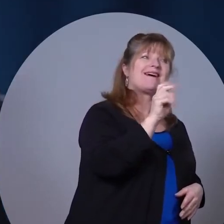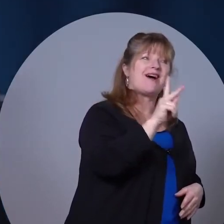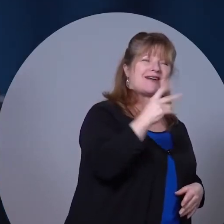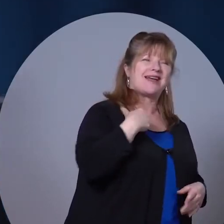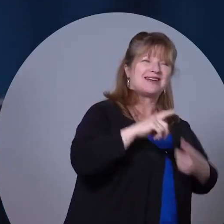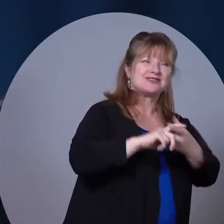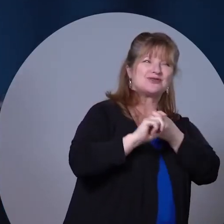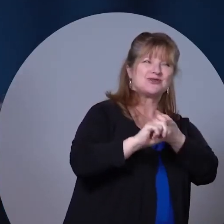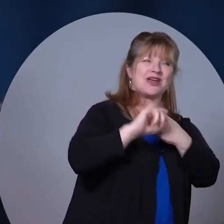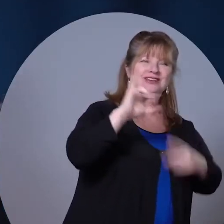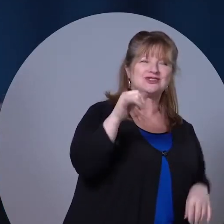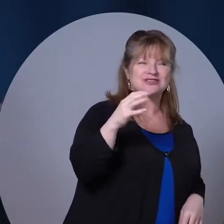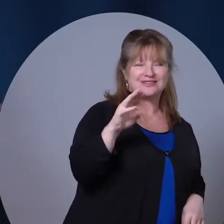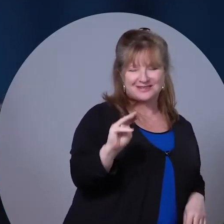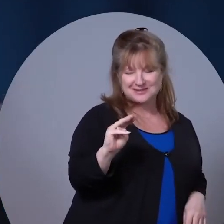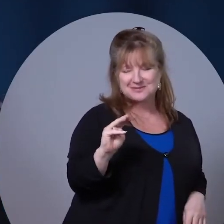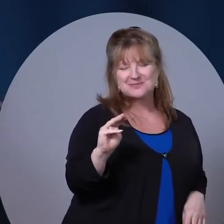got